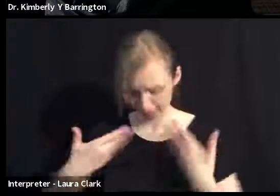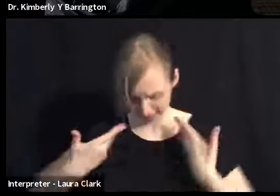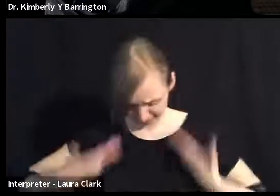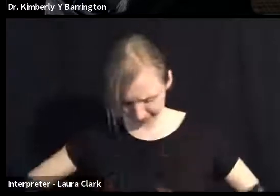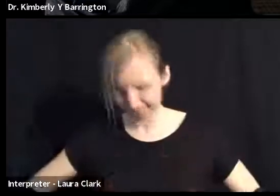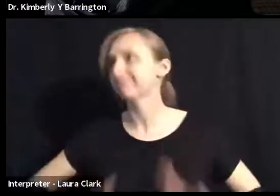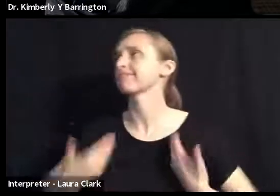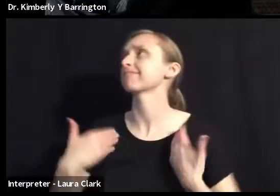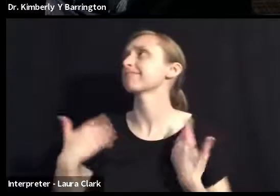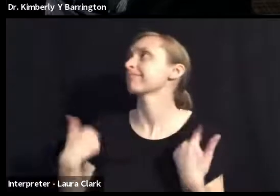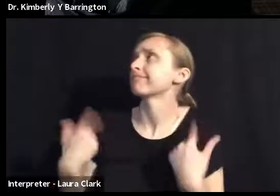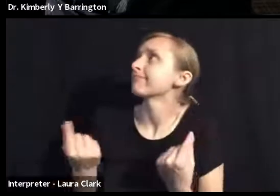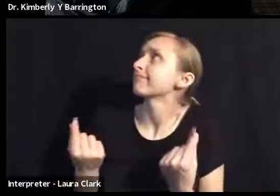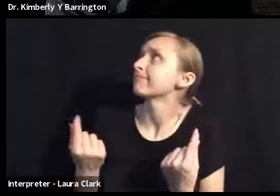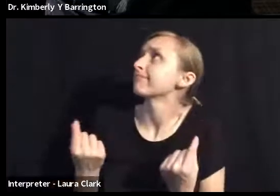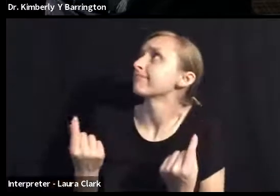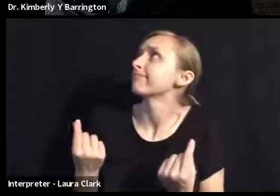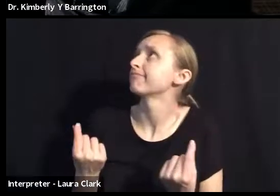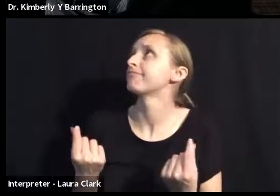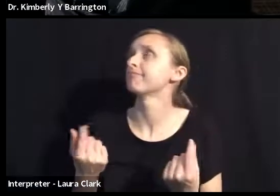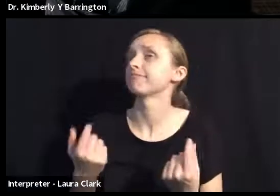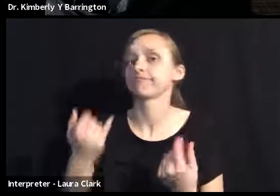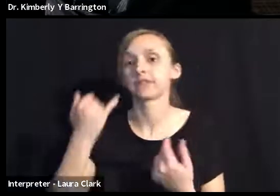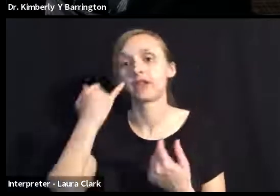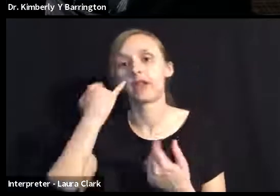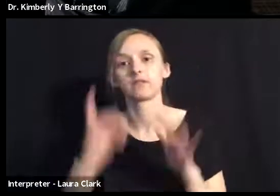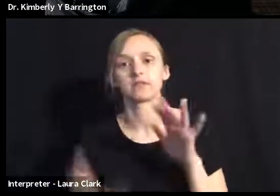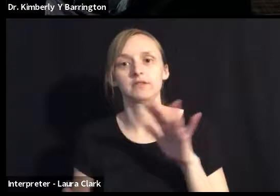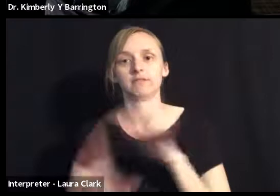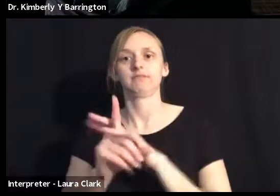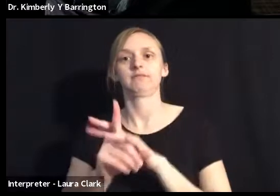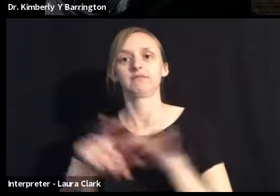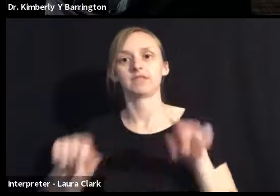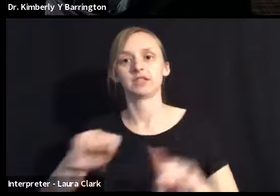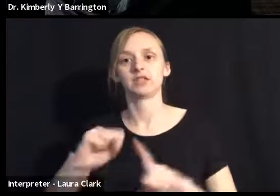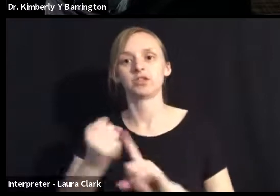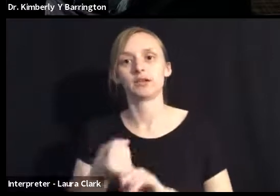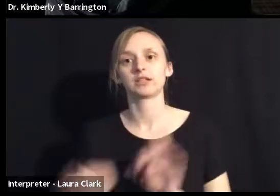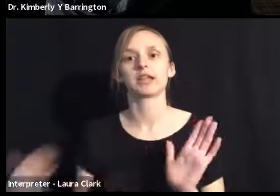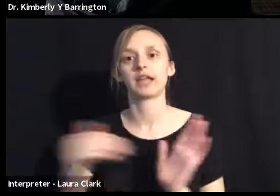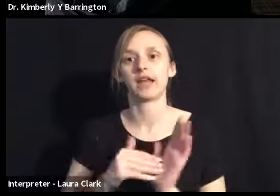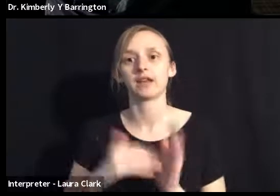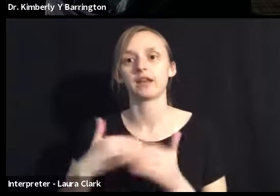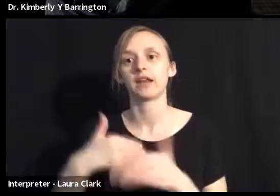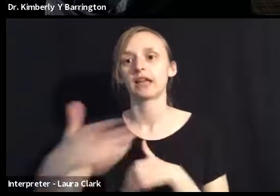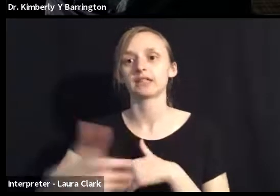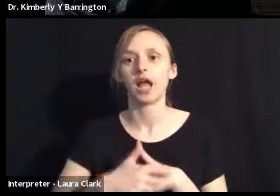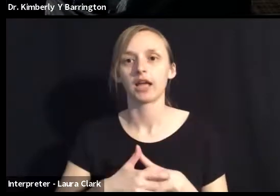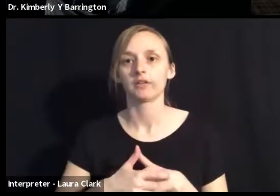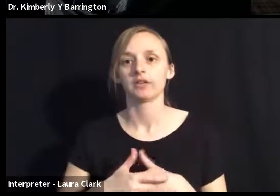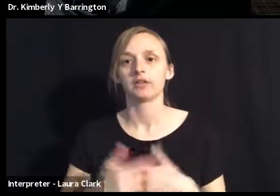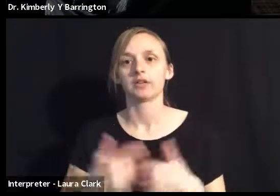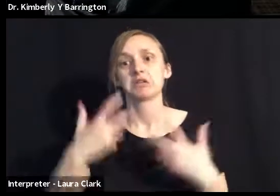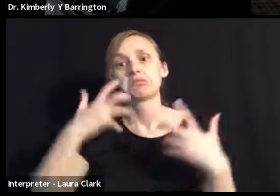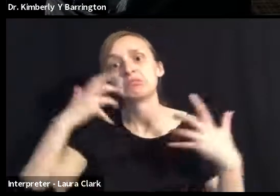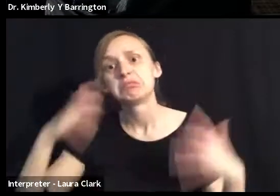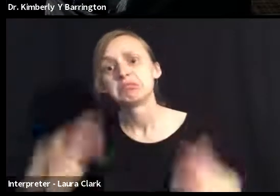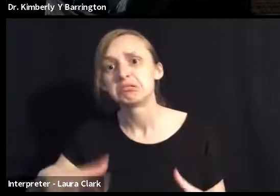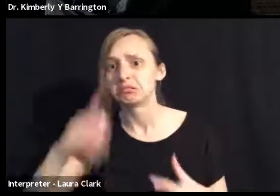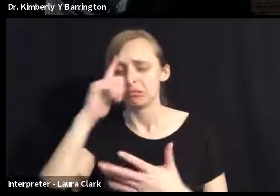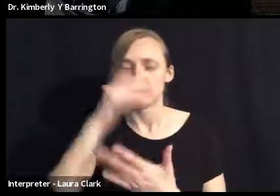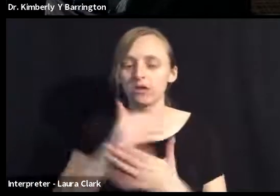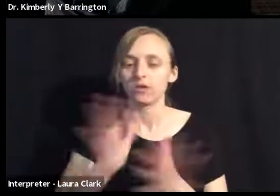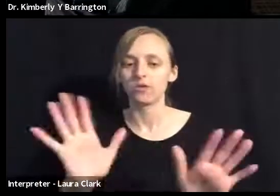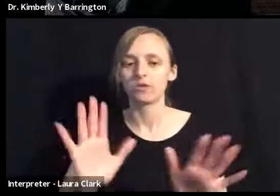so that if I come across this same type of situation, my reaction or my mental capacity will not be the same.